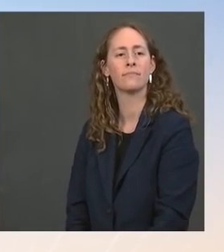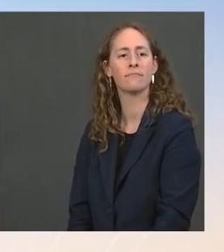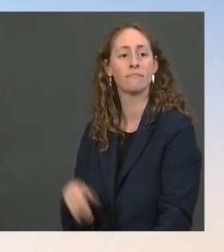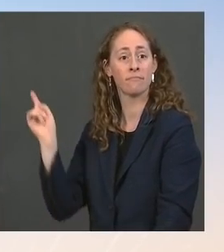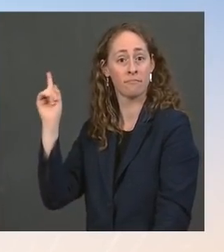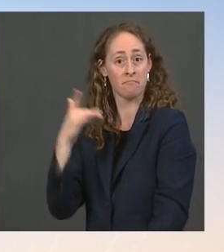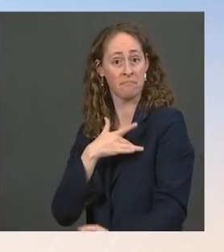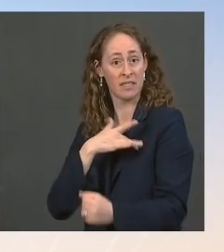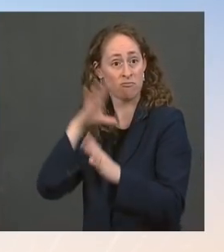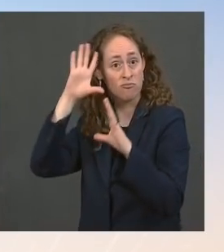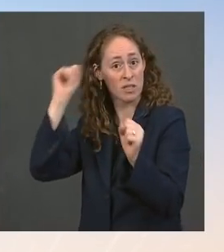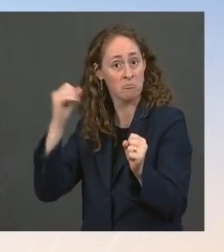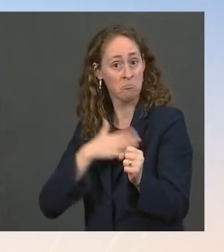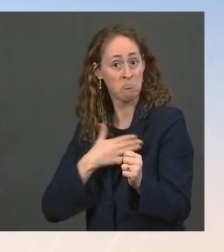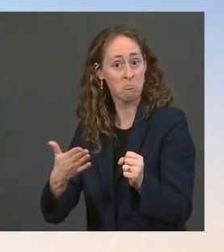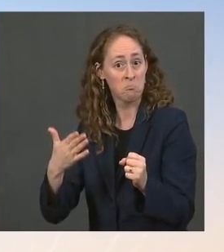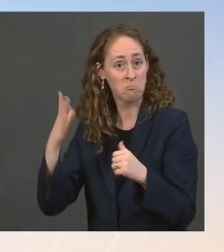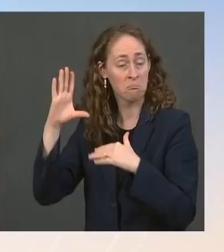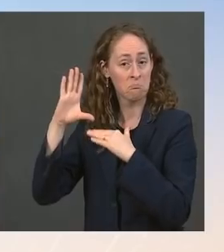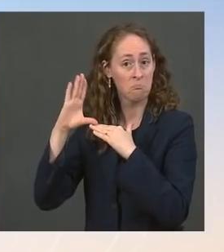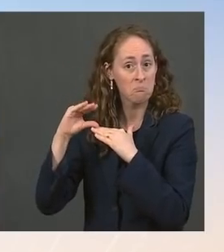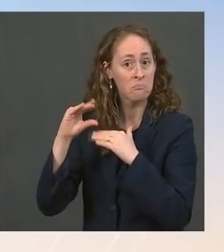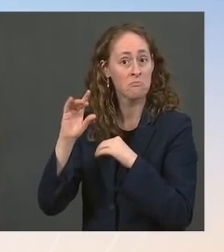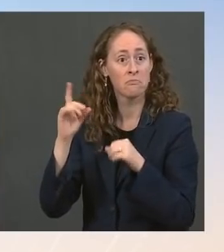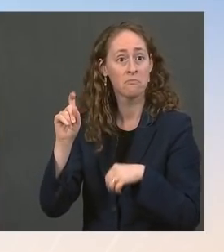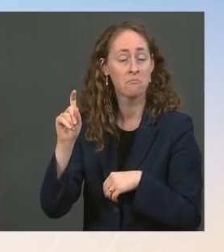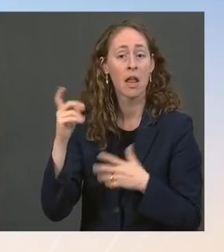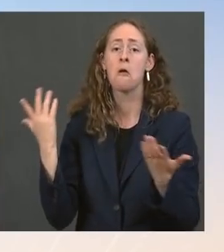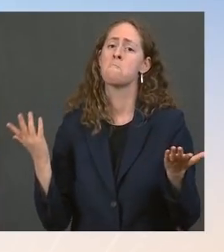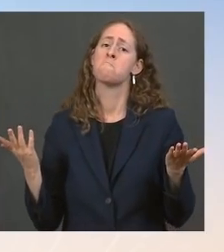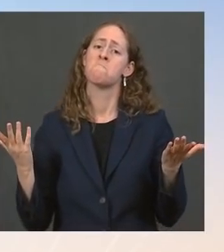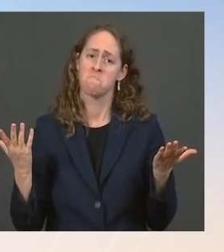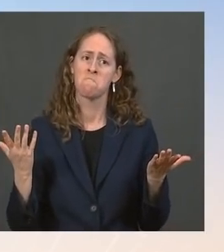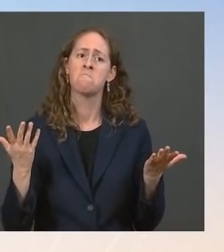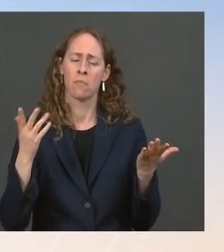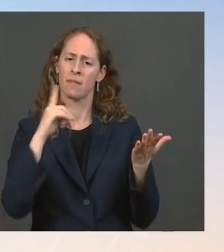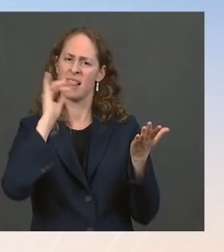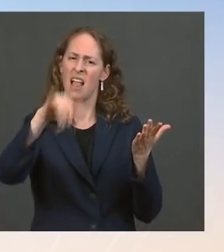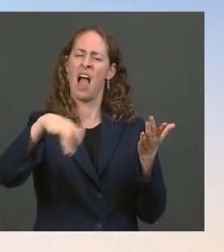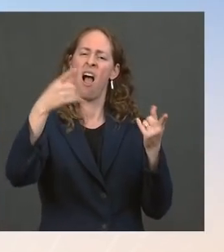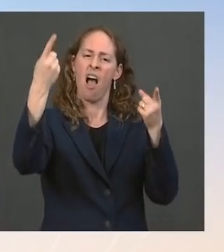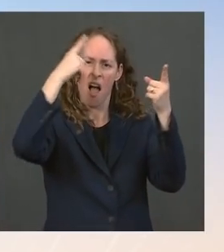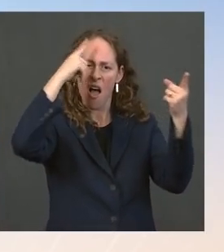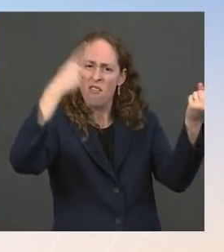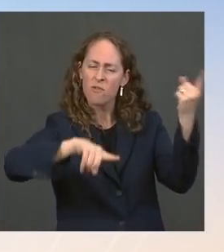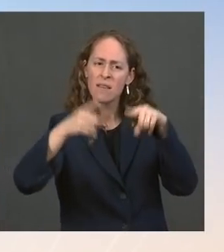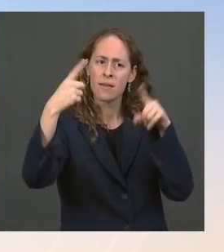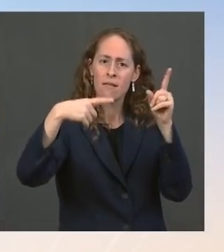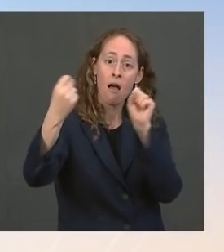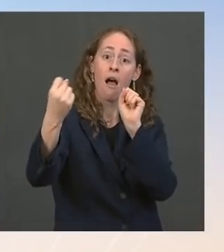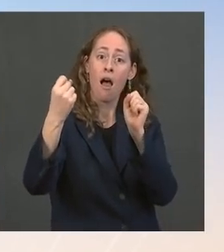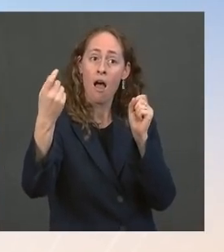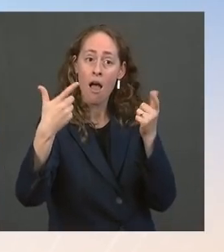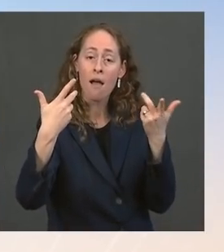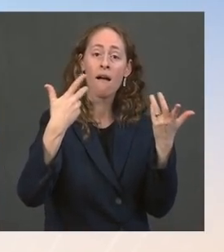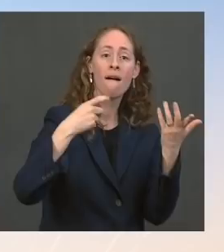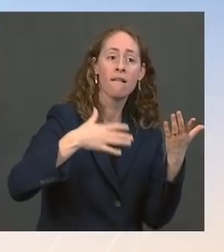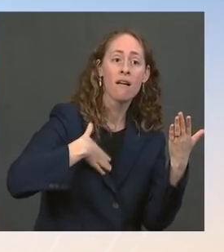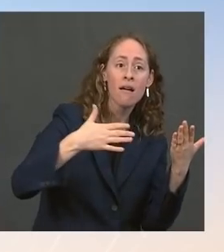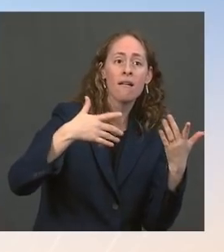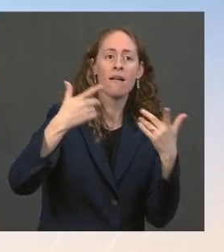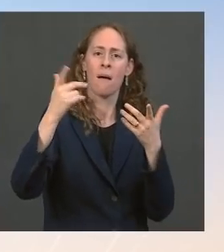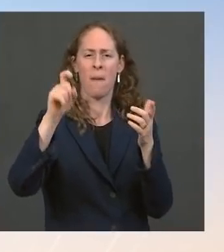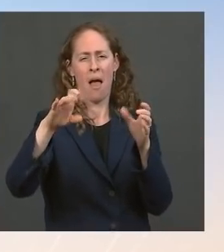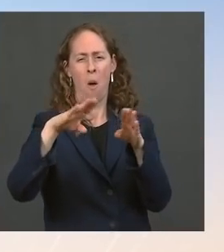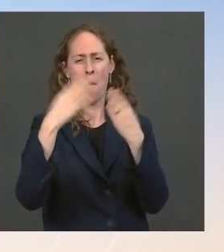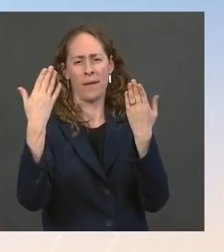always believed that there would need to be a potential for compromise, would need to be what everybody would have to be open to. And